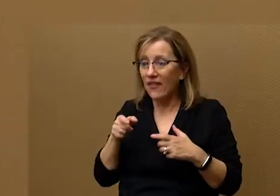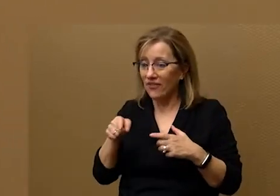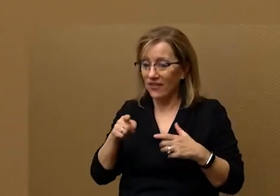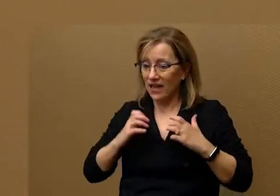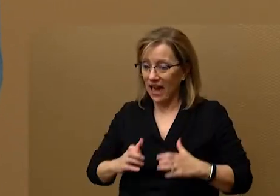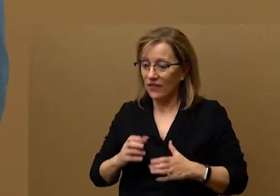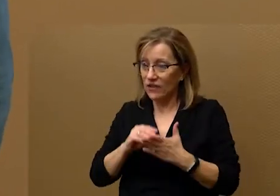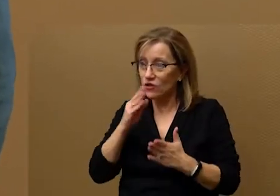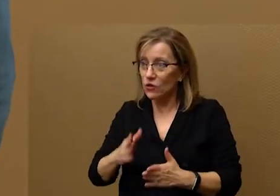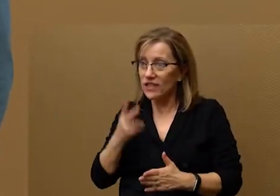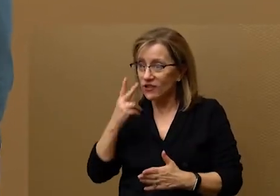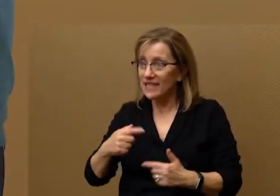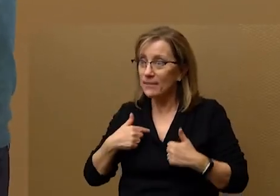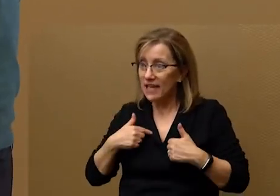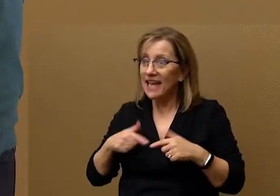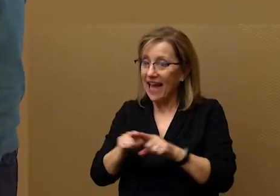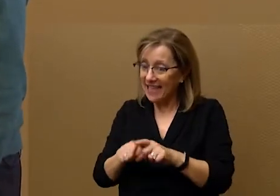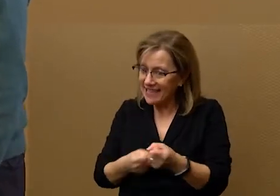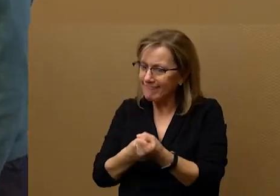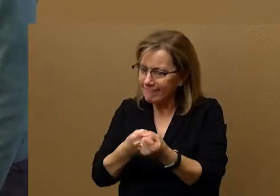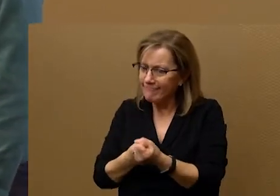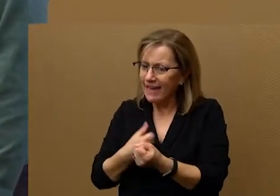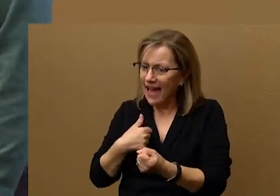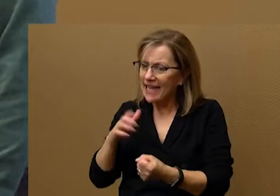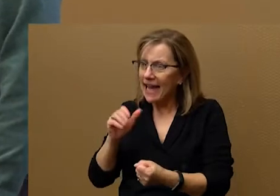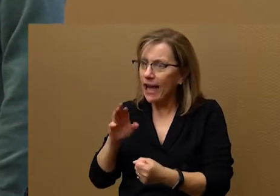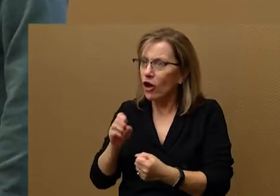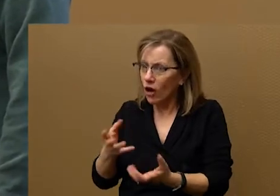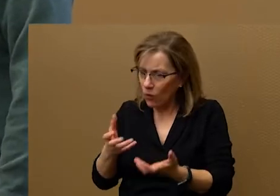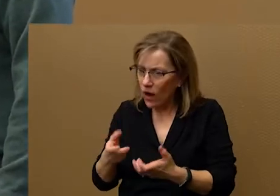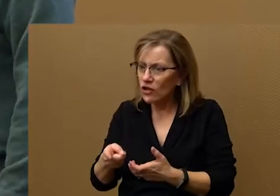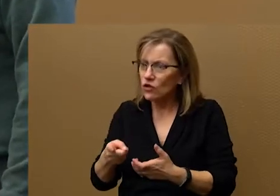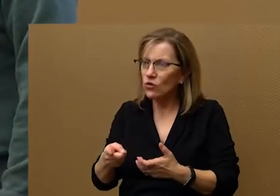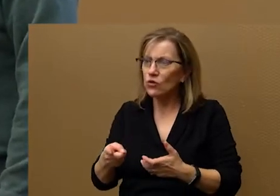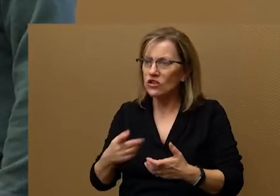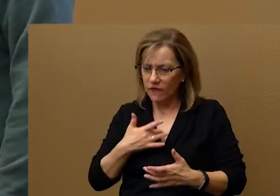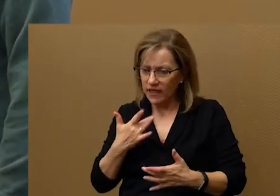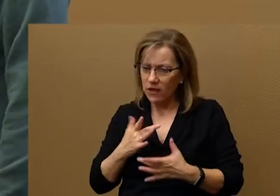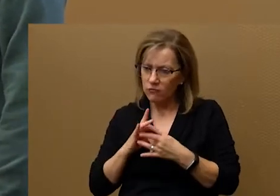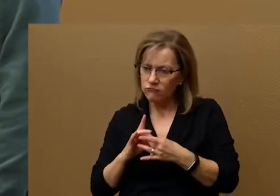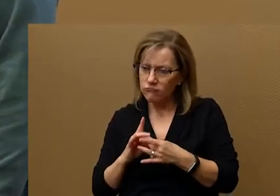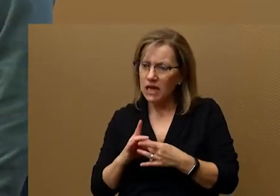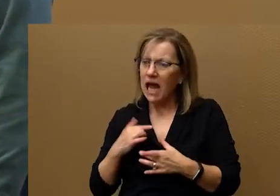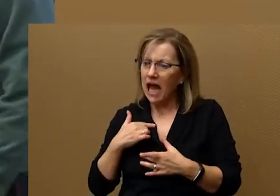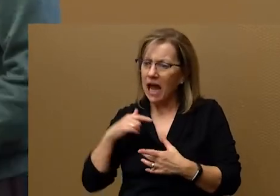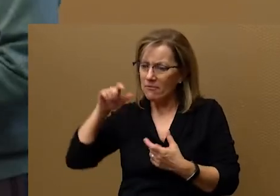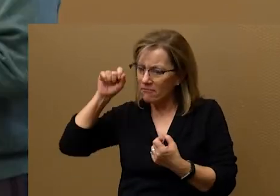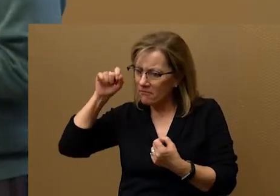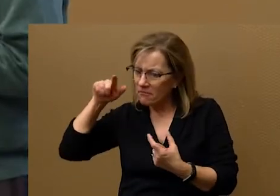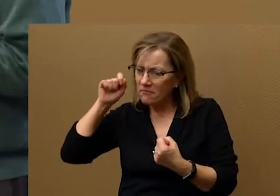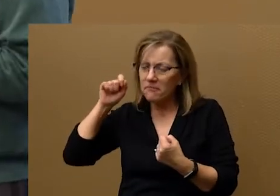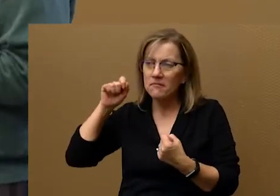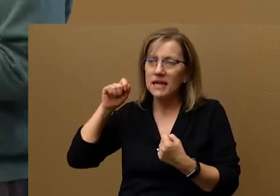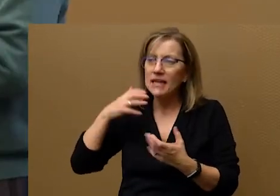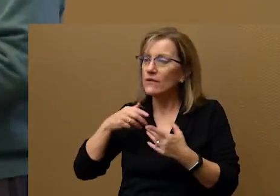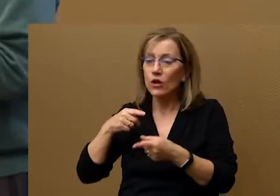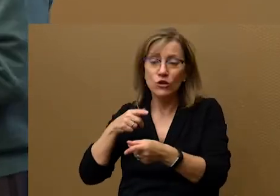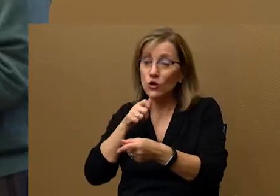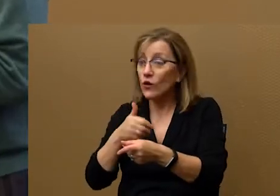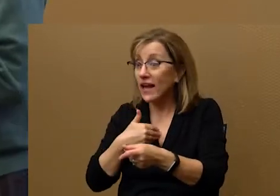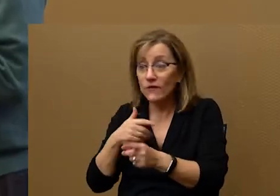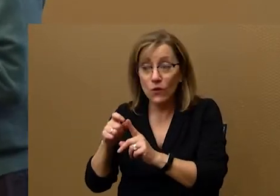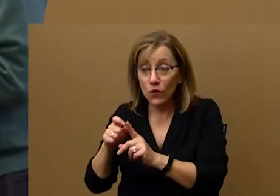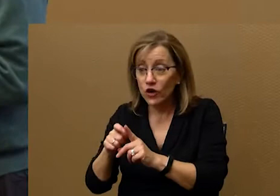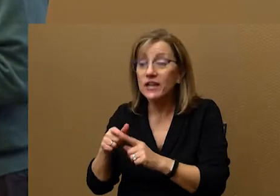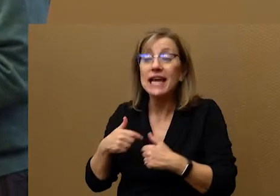client, student, to see me as on your side. I want you to see me as an ally. I want you to see that I care. I want you to feel